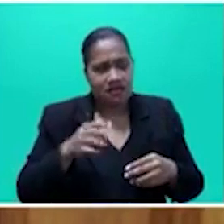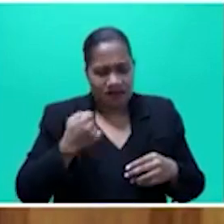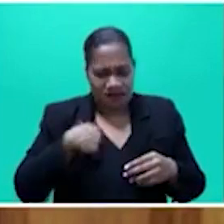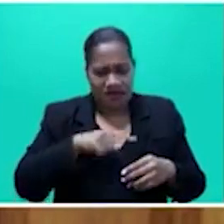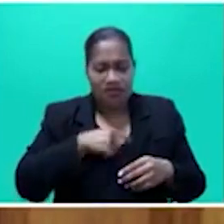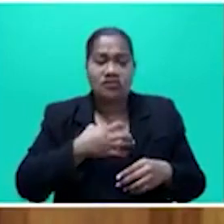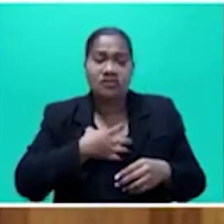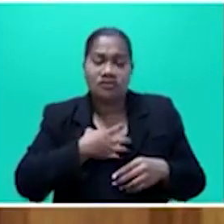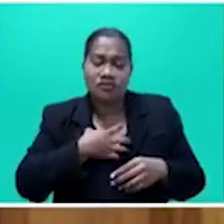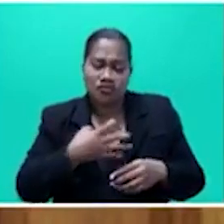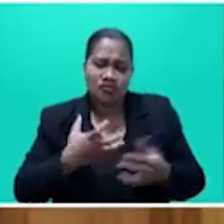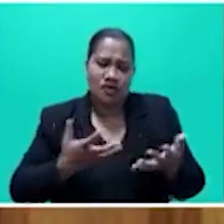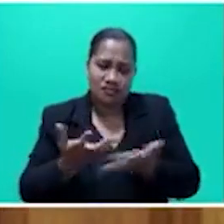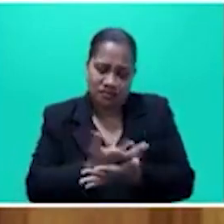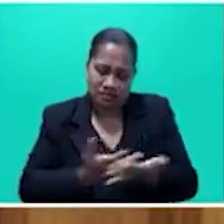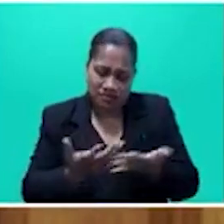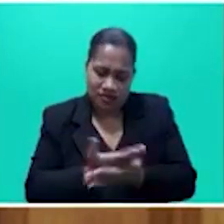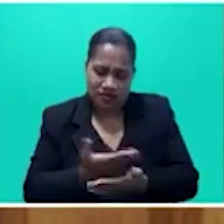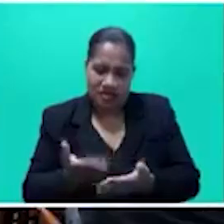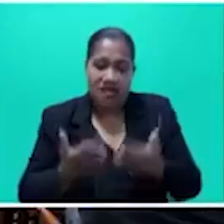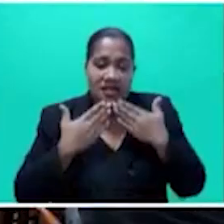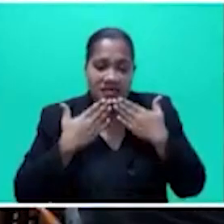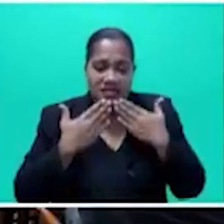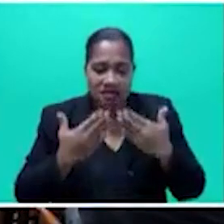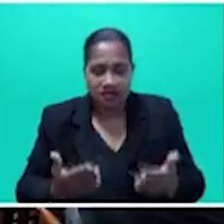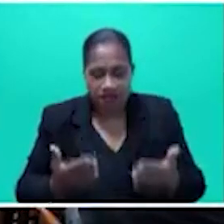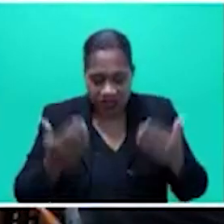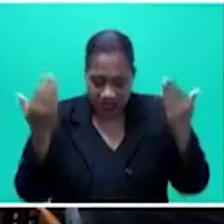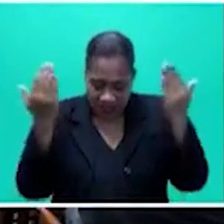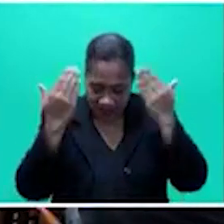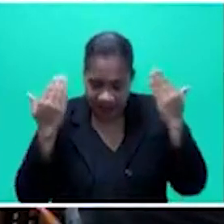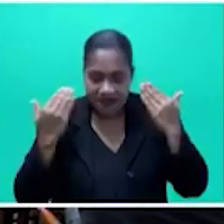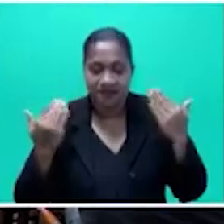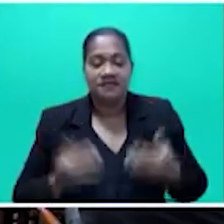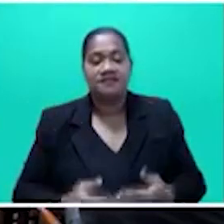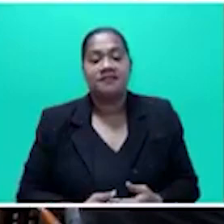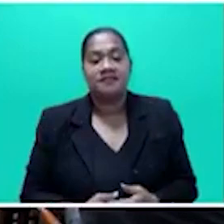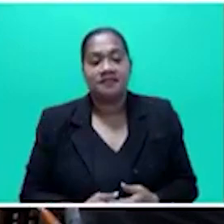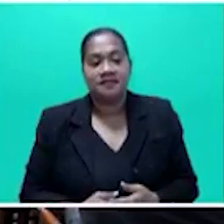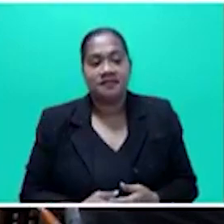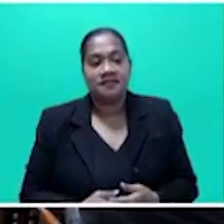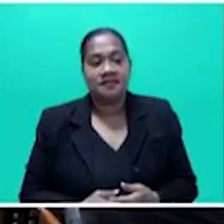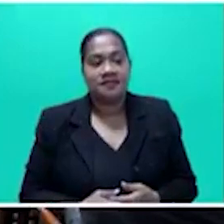Speaker. Yes, thank you, Honourable Speaker. I give the floor to the Honourable Kurundrani.